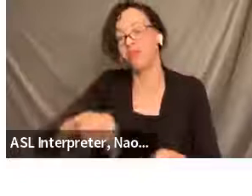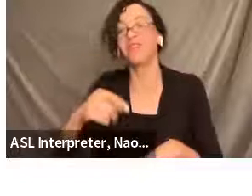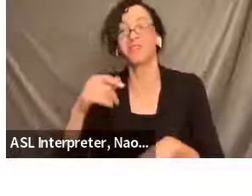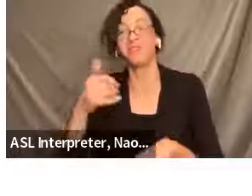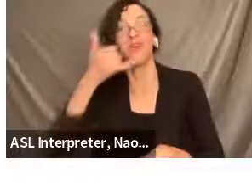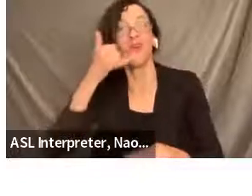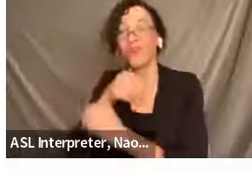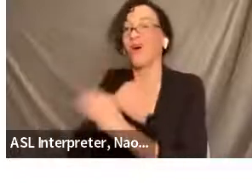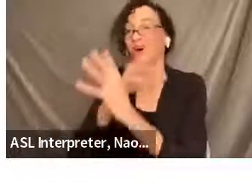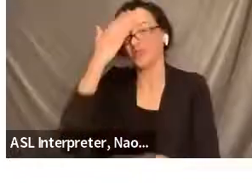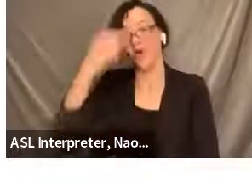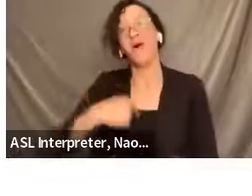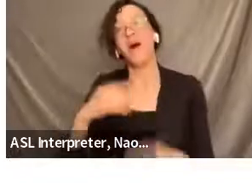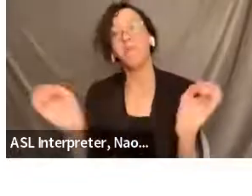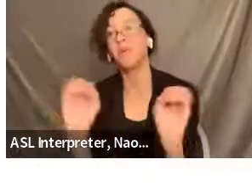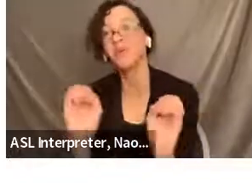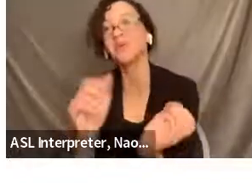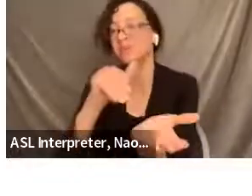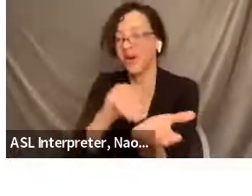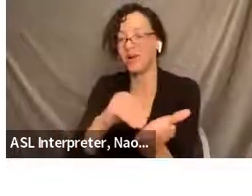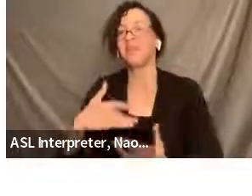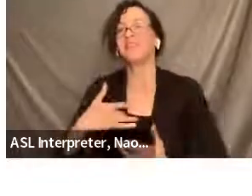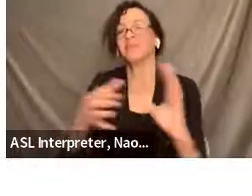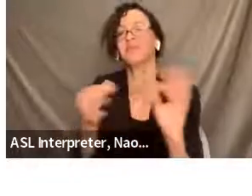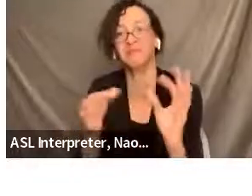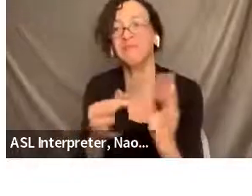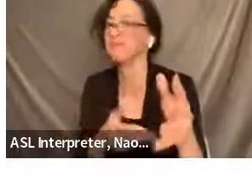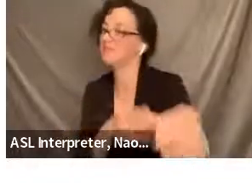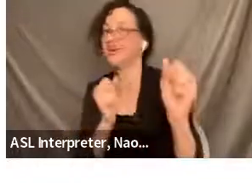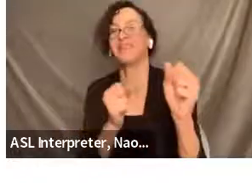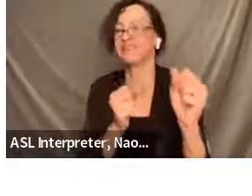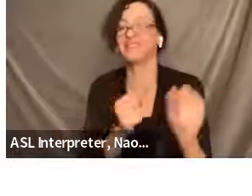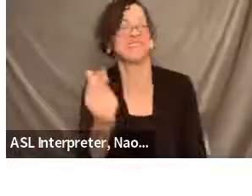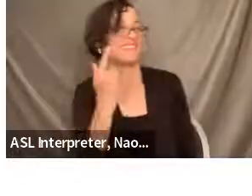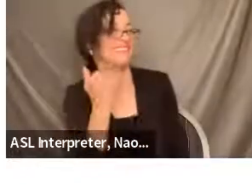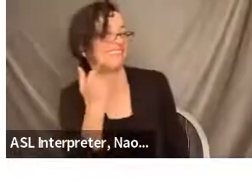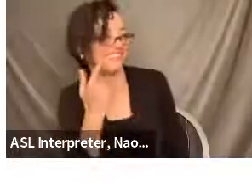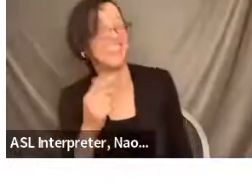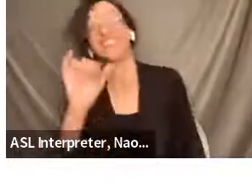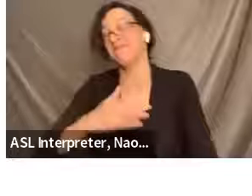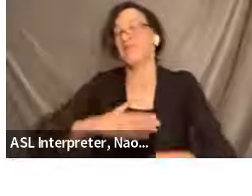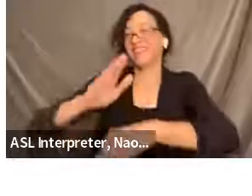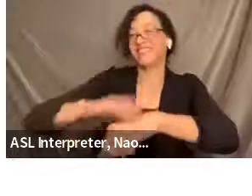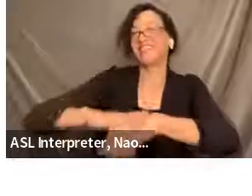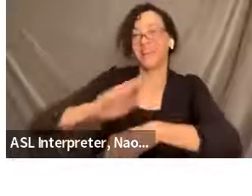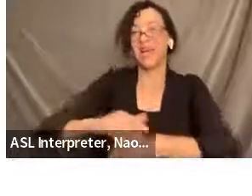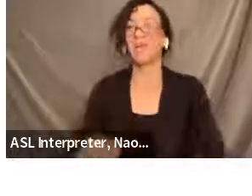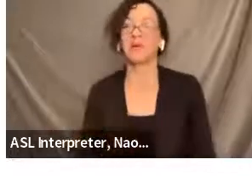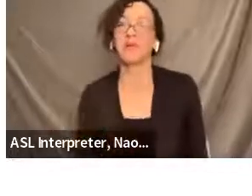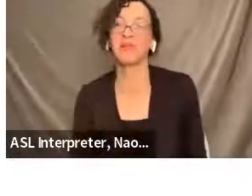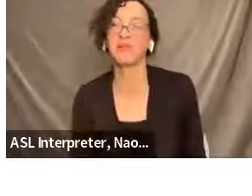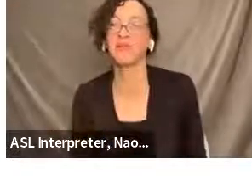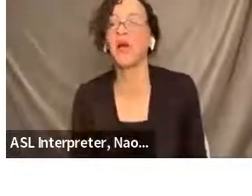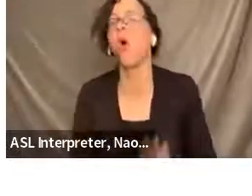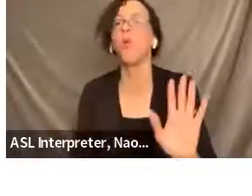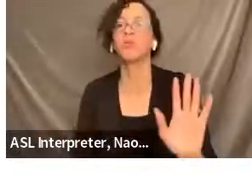slightly manic. So I know. That's my disclaimer. I just see Naomi's fingers going